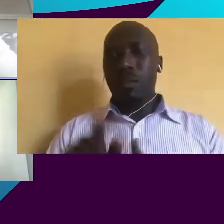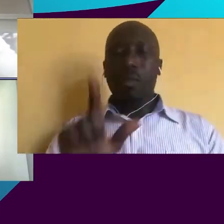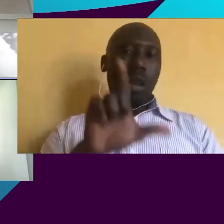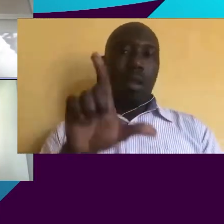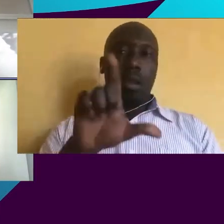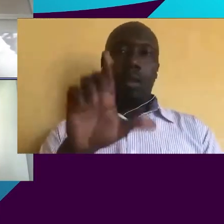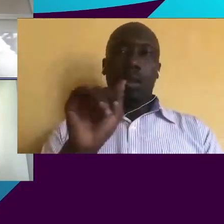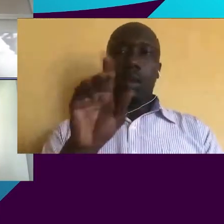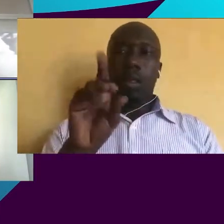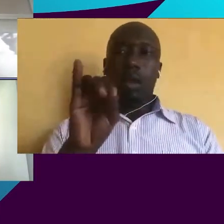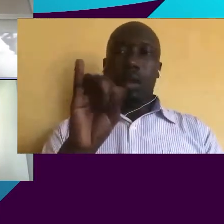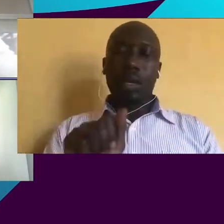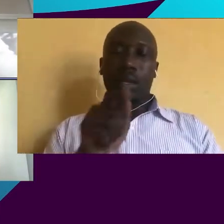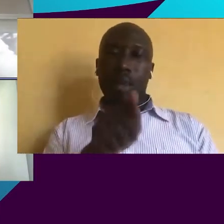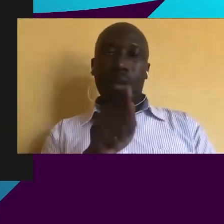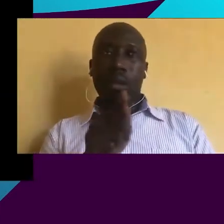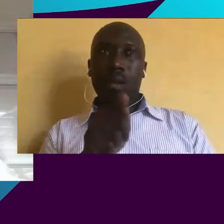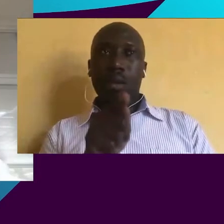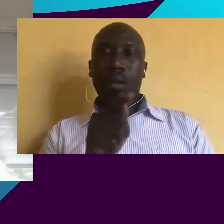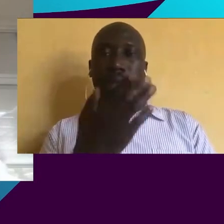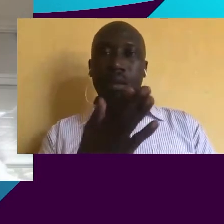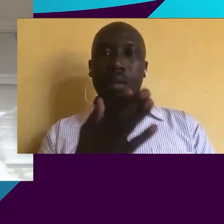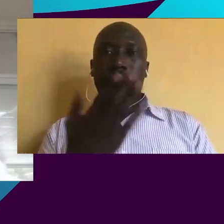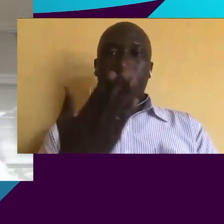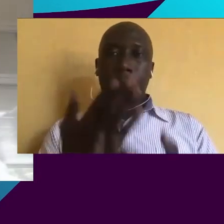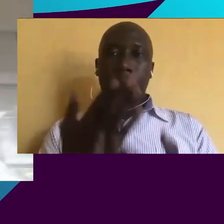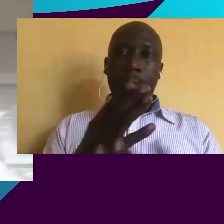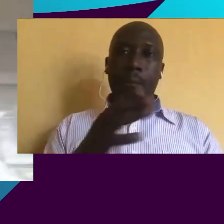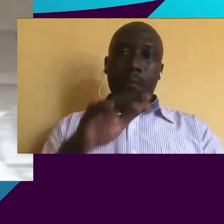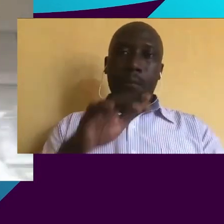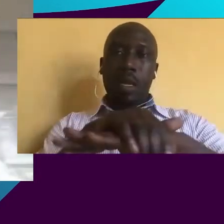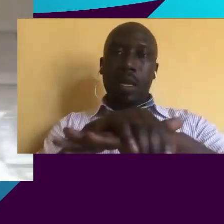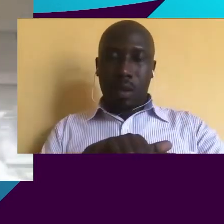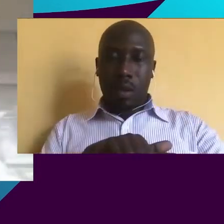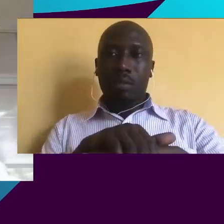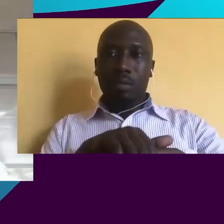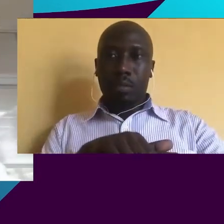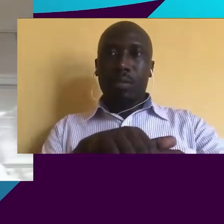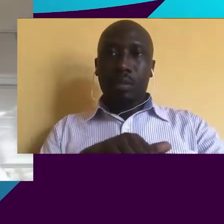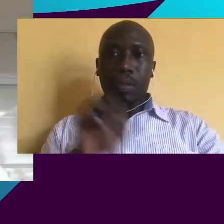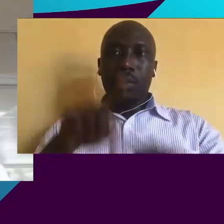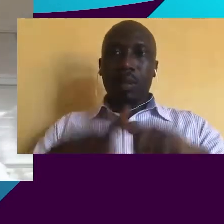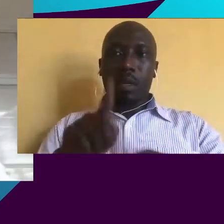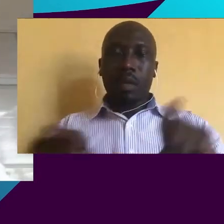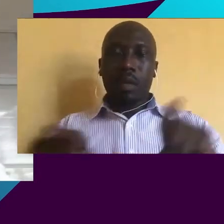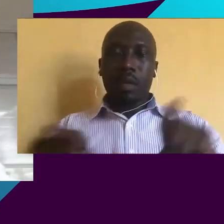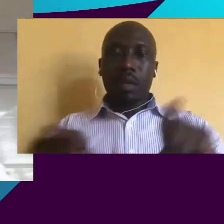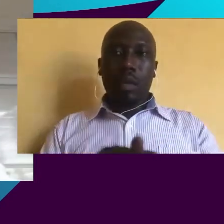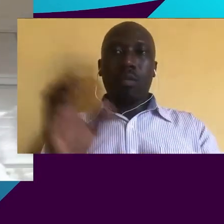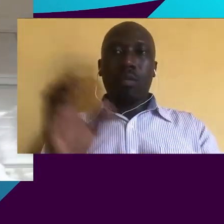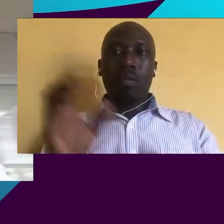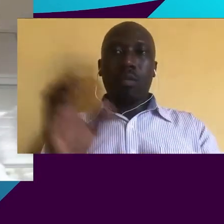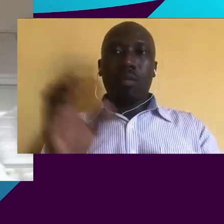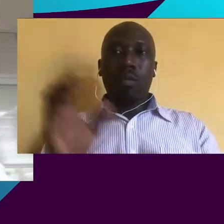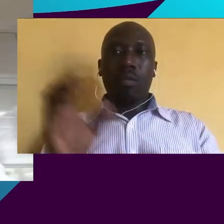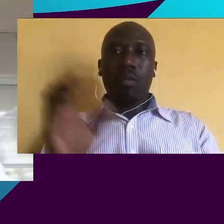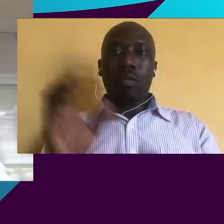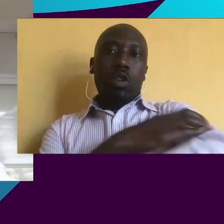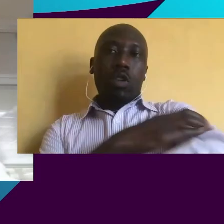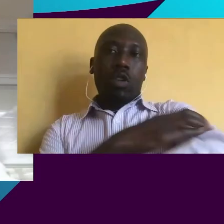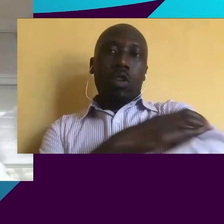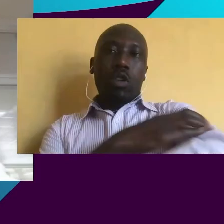Mukasa, Premier League participant and coach. She's worked in the environment where I am in